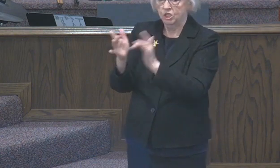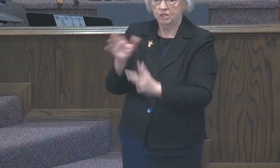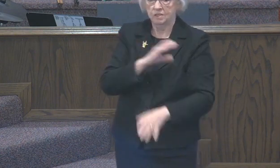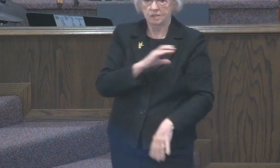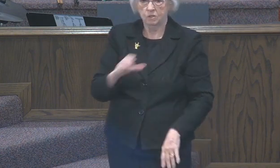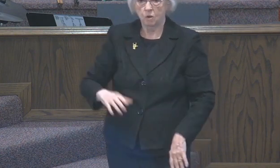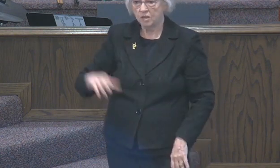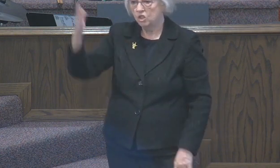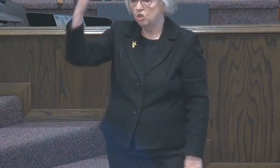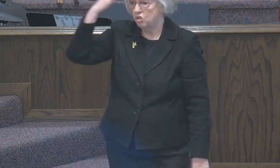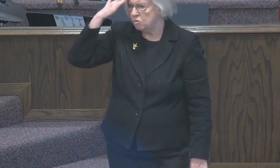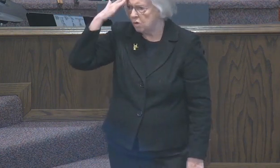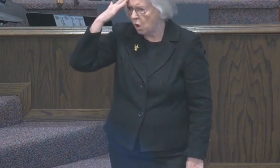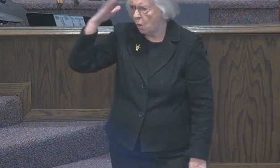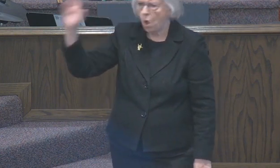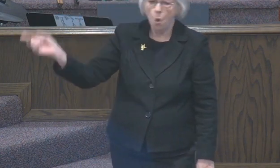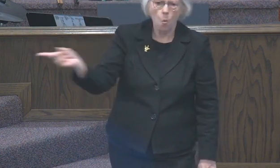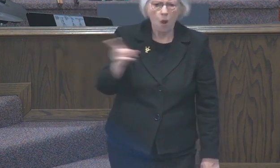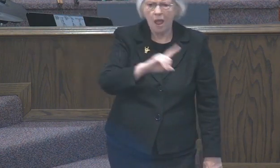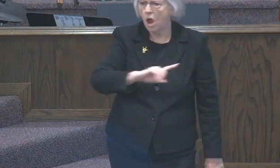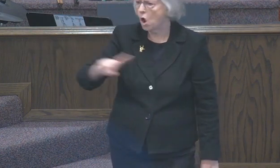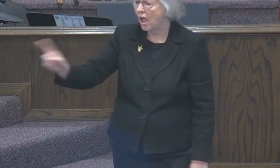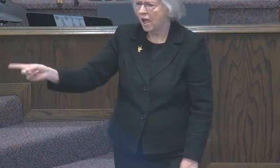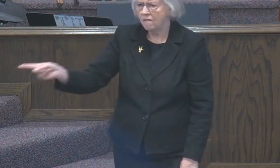See, Jesus' words are, do,